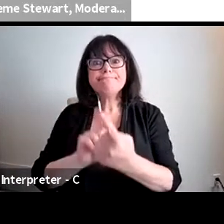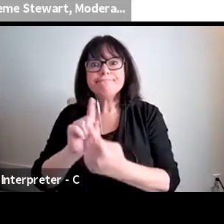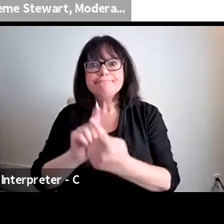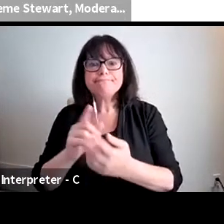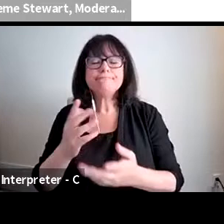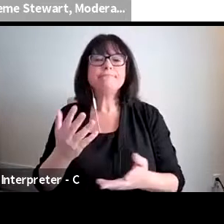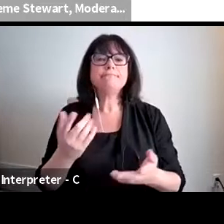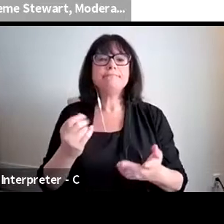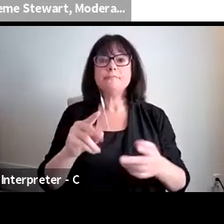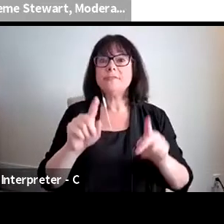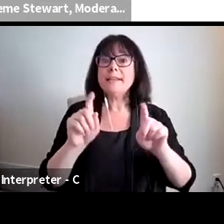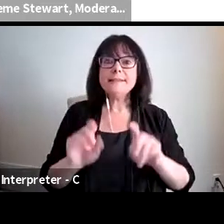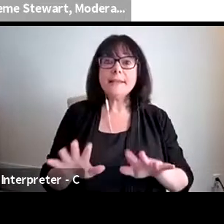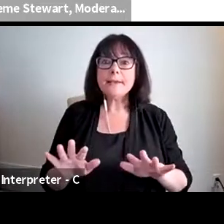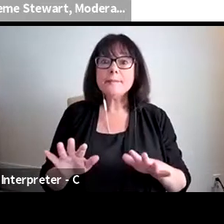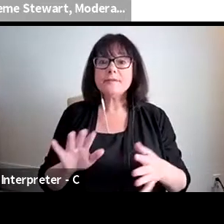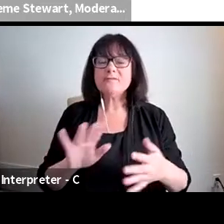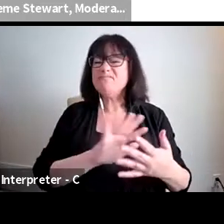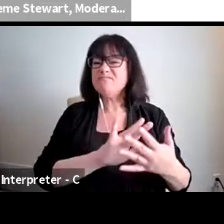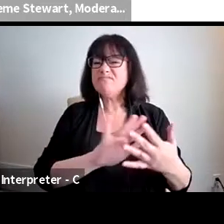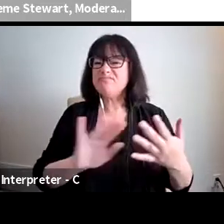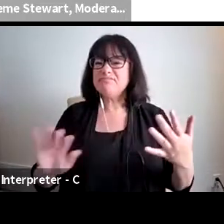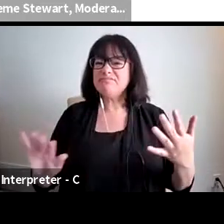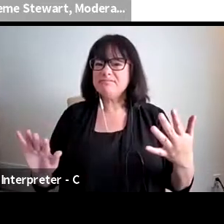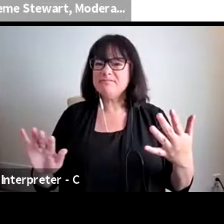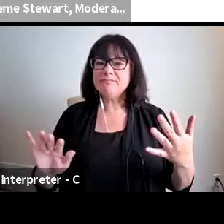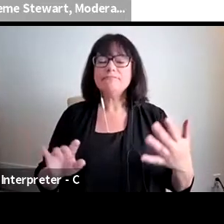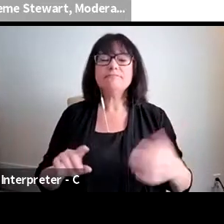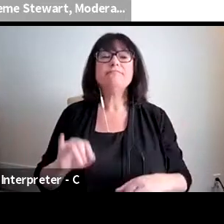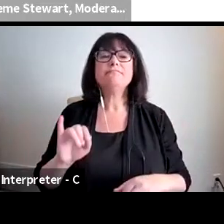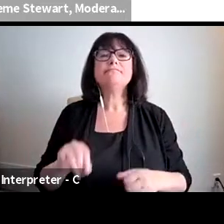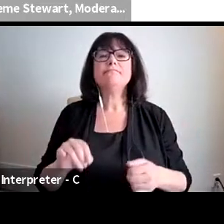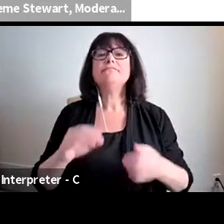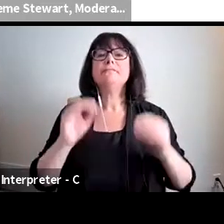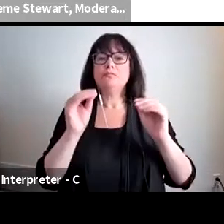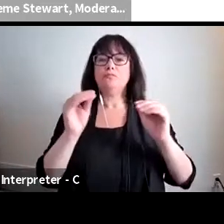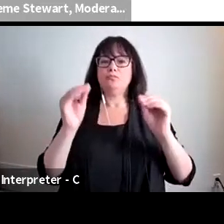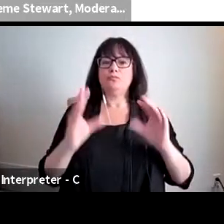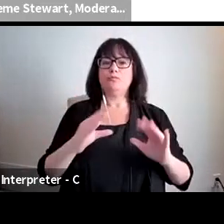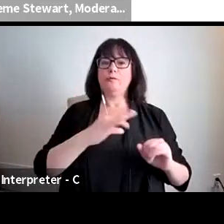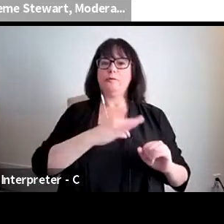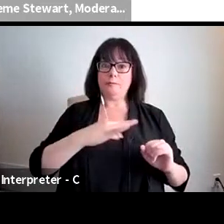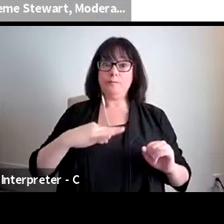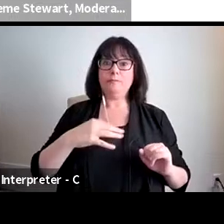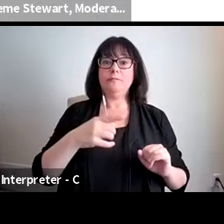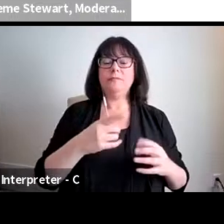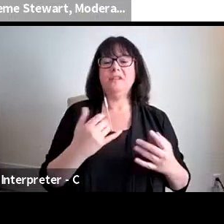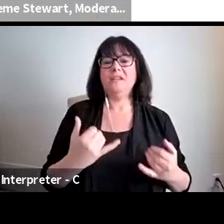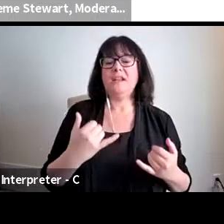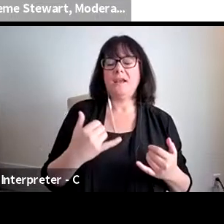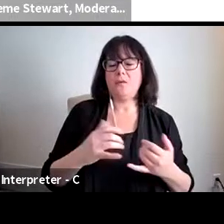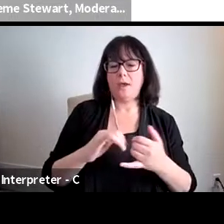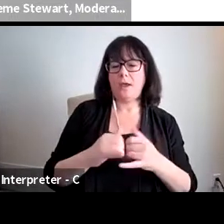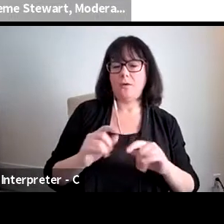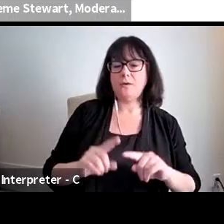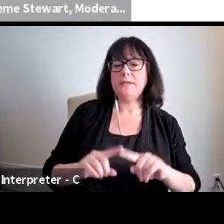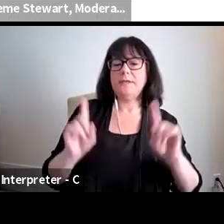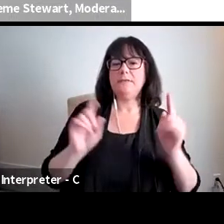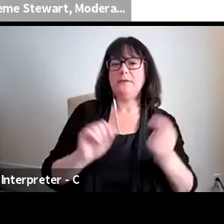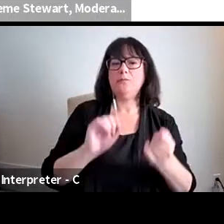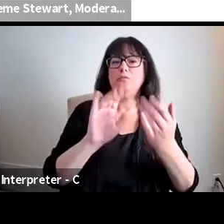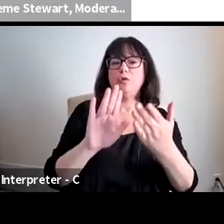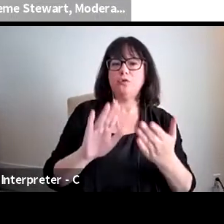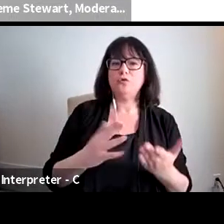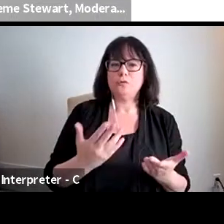carefully at the way in which you need to do things differently in this environment. We've been doing online to